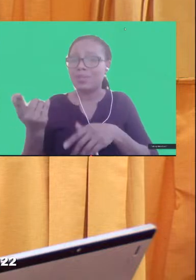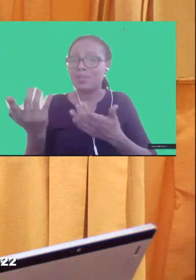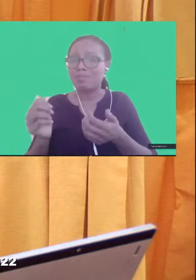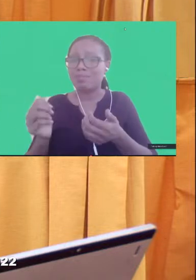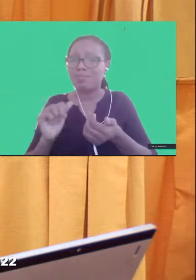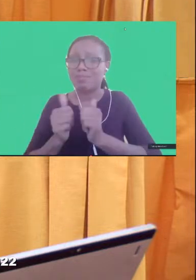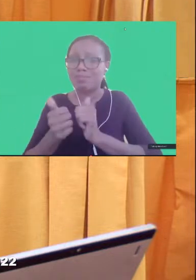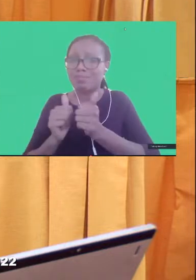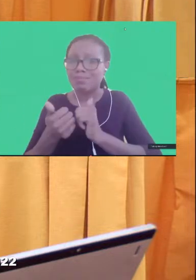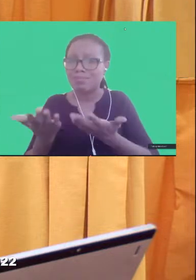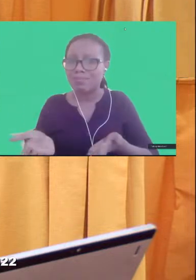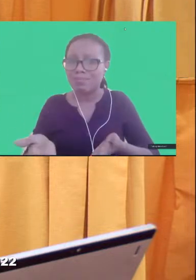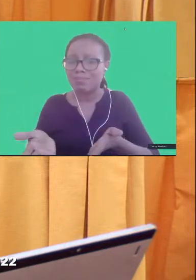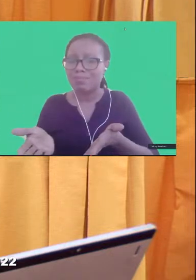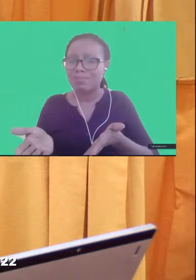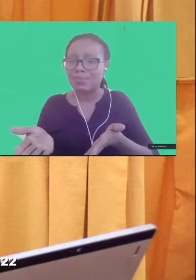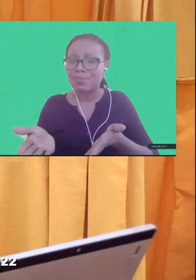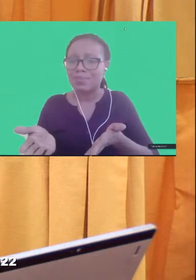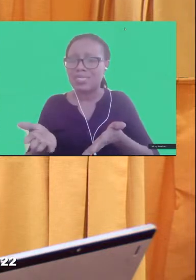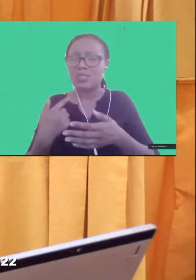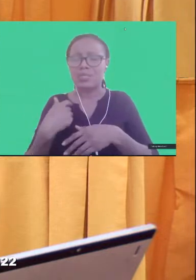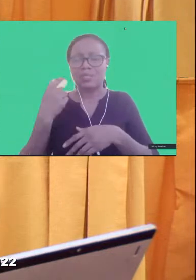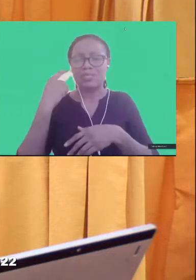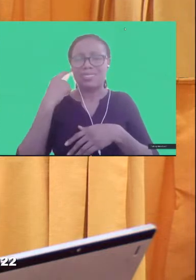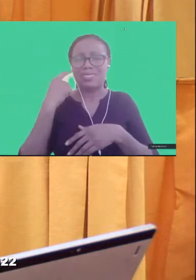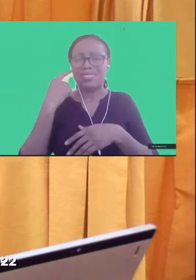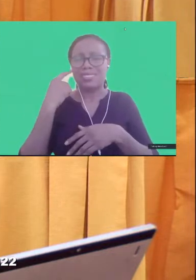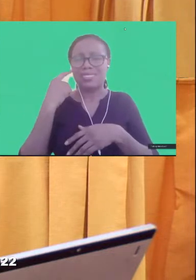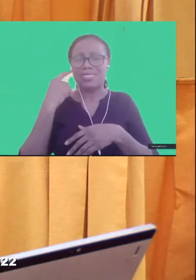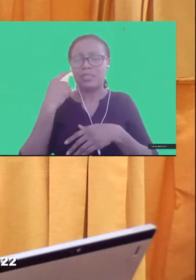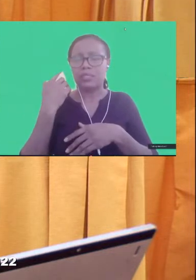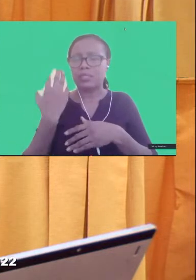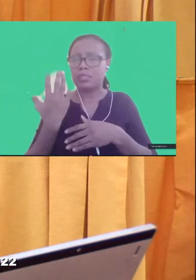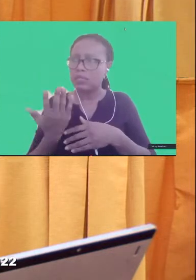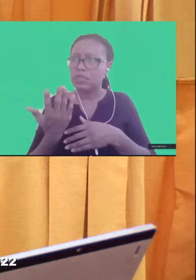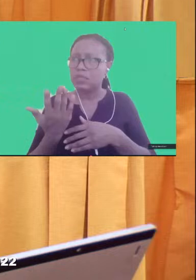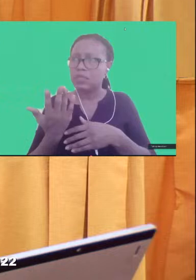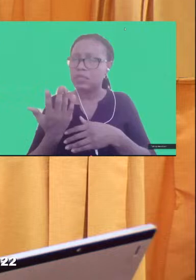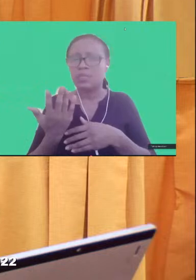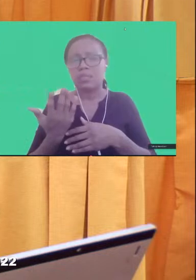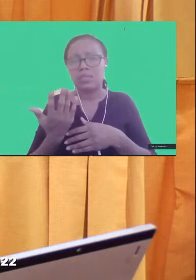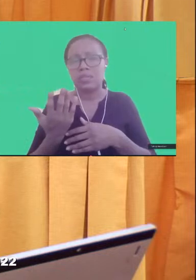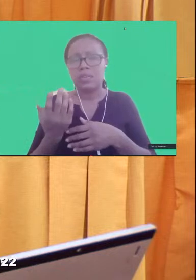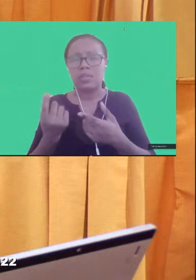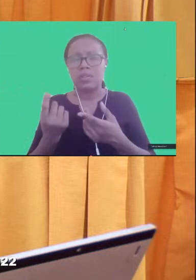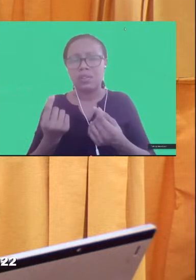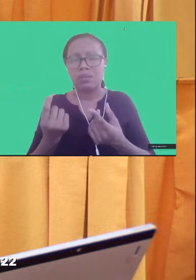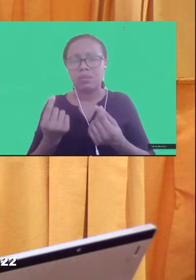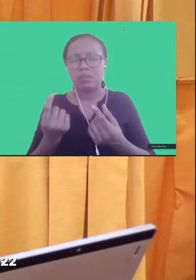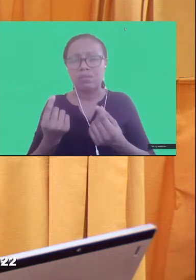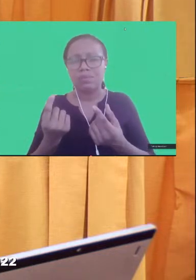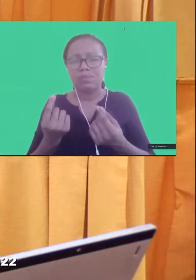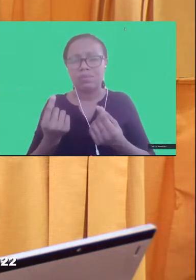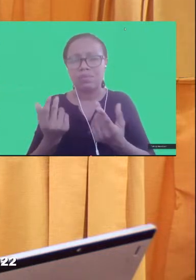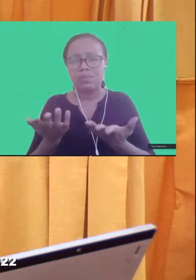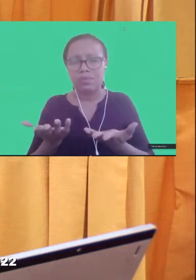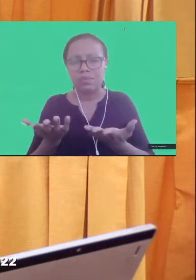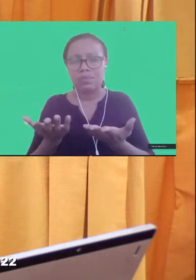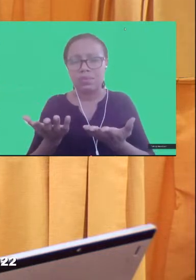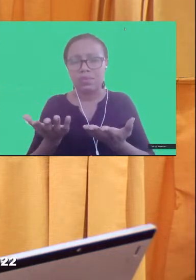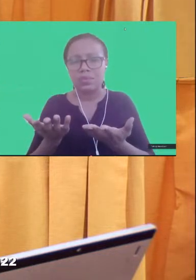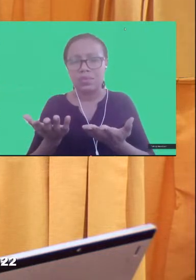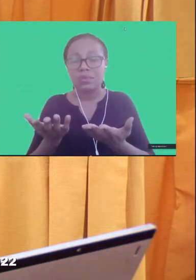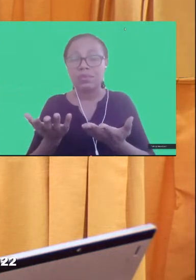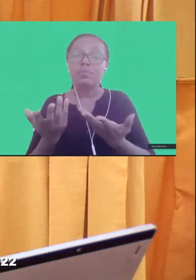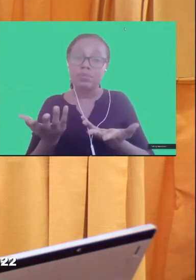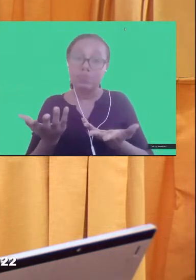necessary to build out a dispatch code that allows the sector and the industry to understand what is